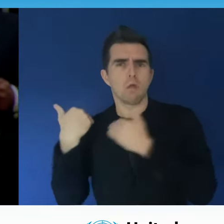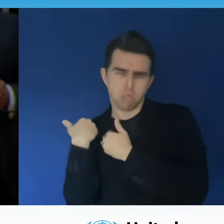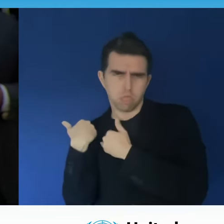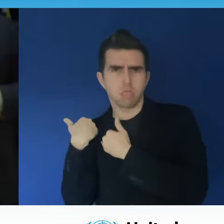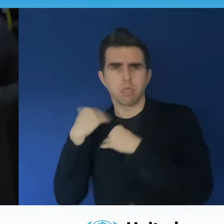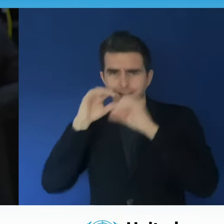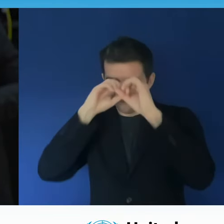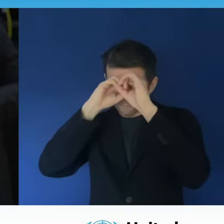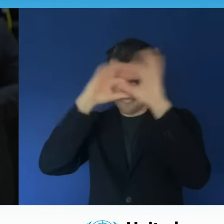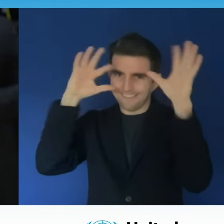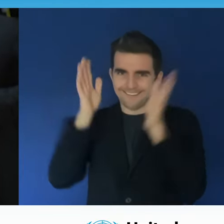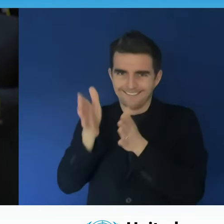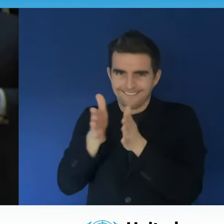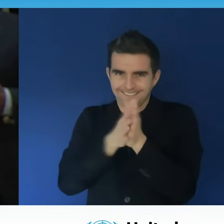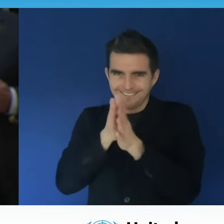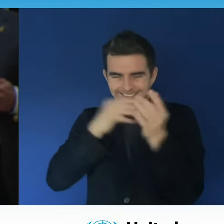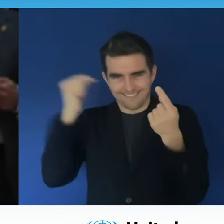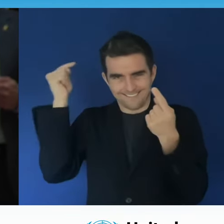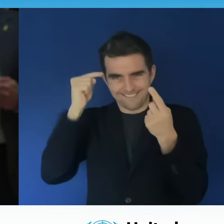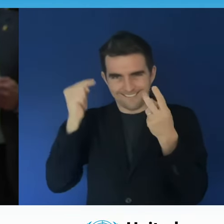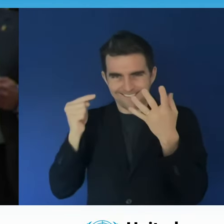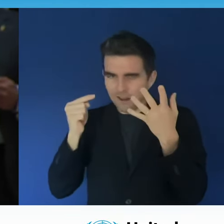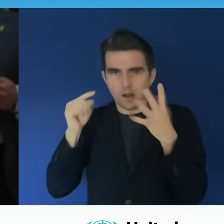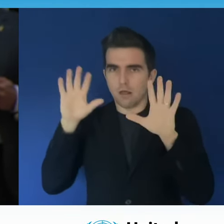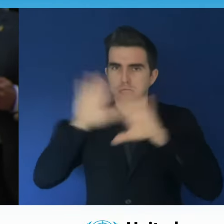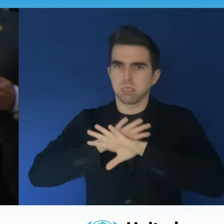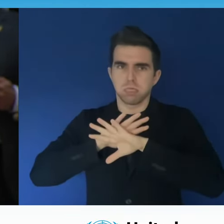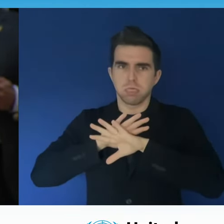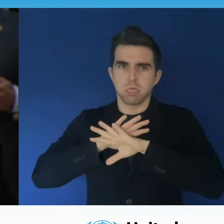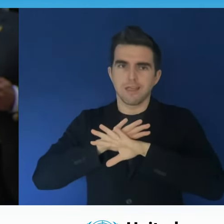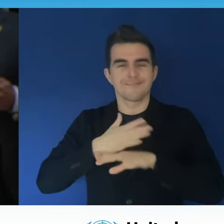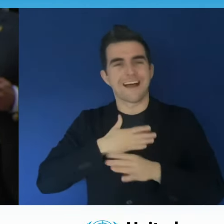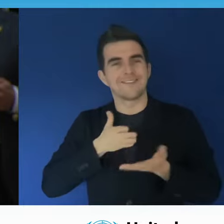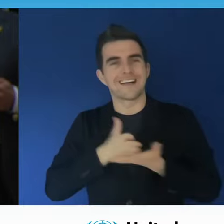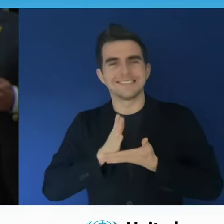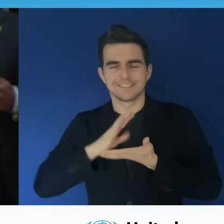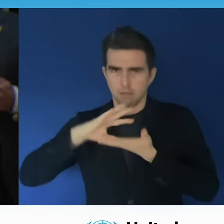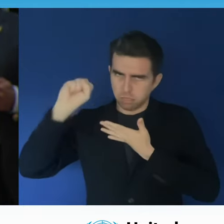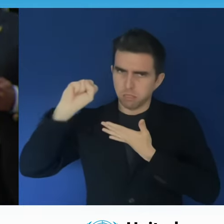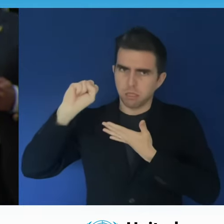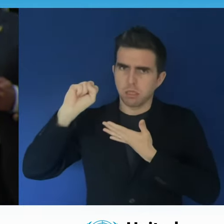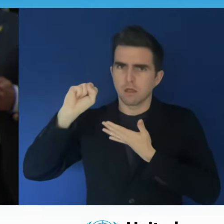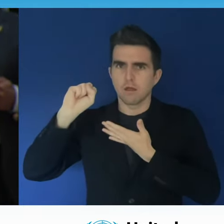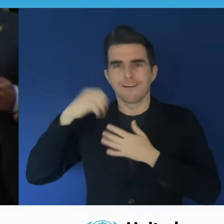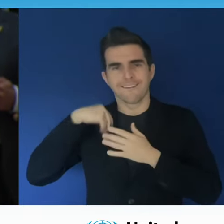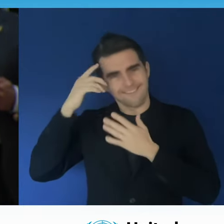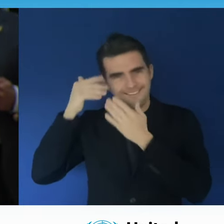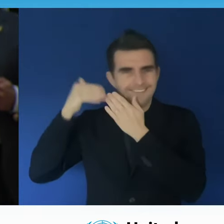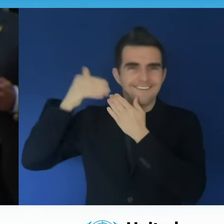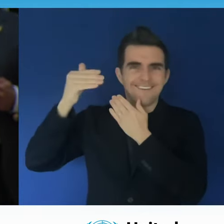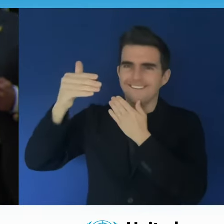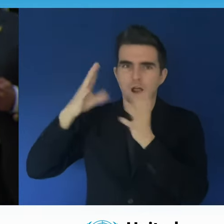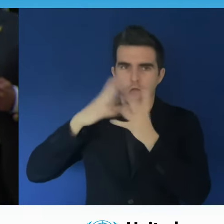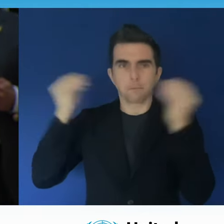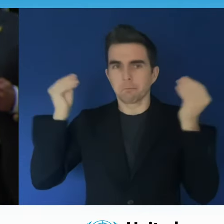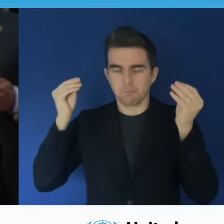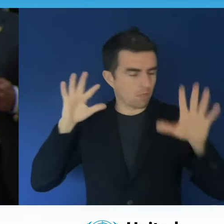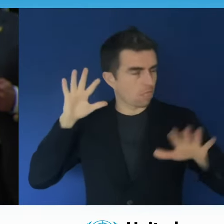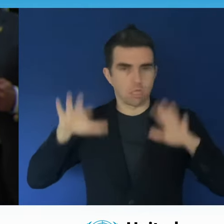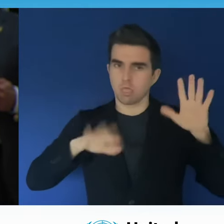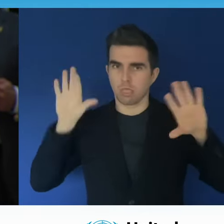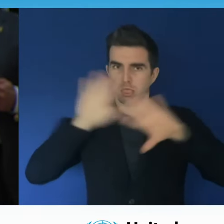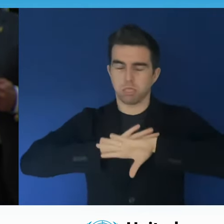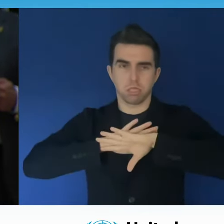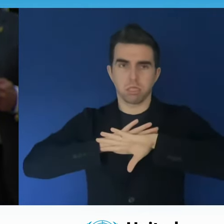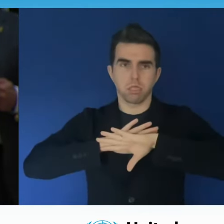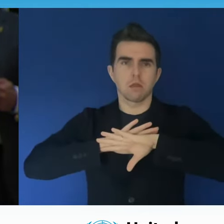story of Arya, a symbol of courage amidst adversity. Arya,